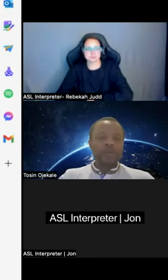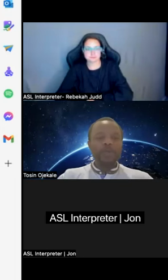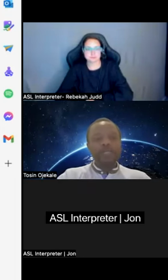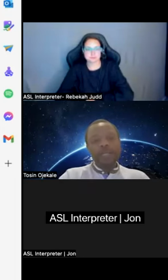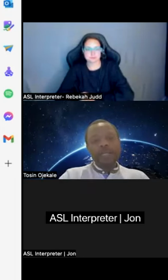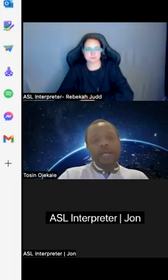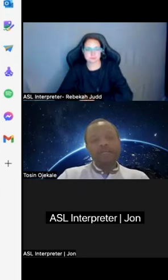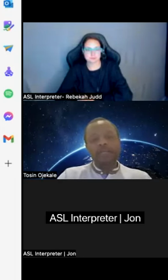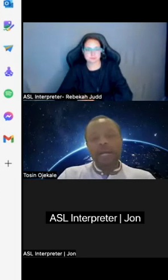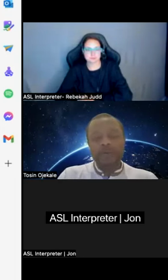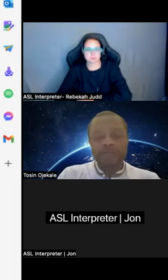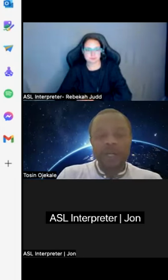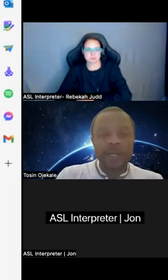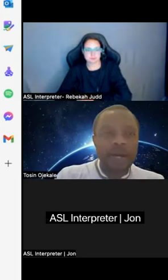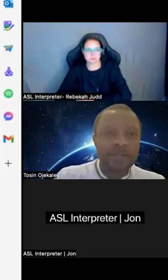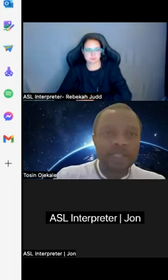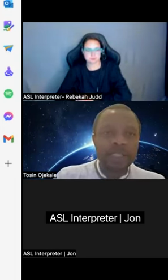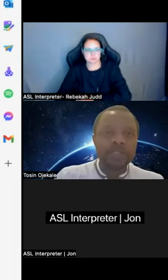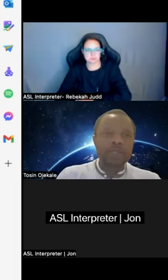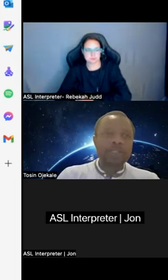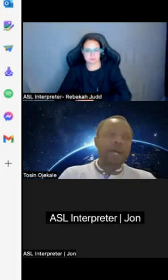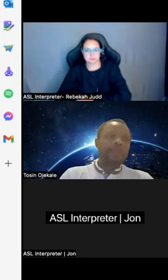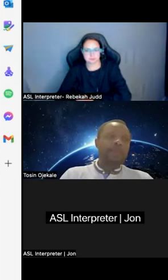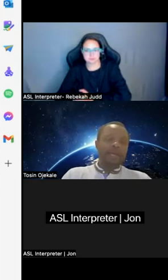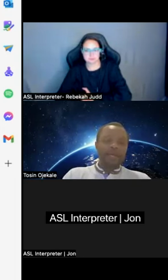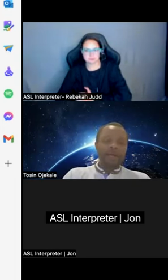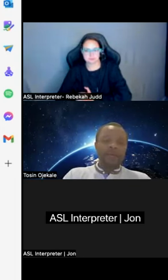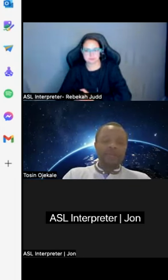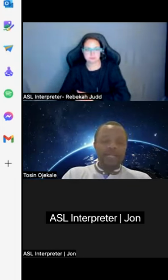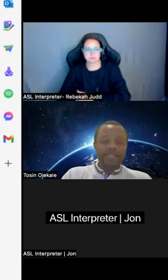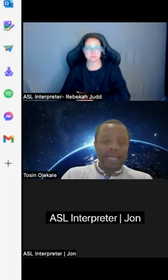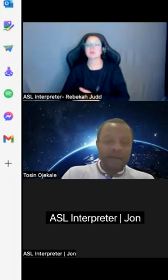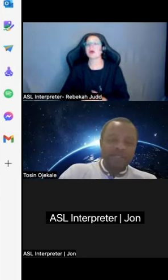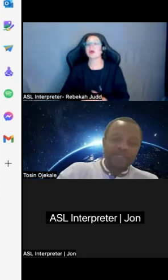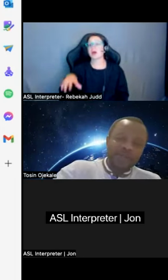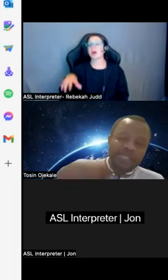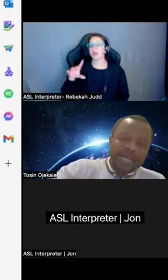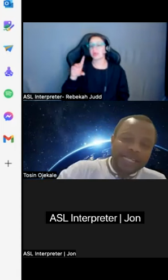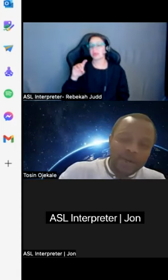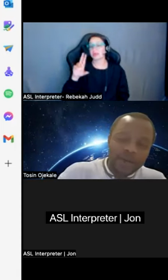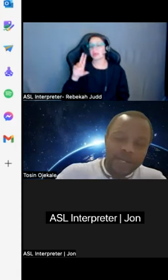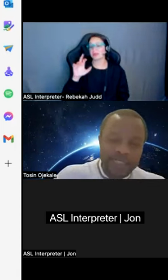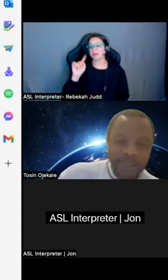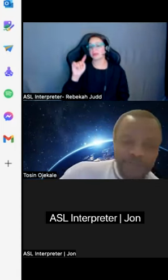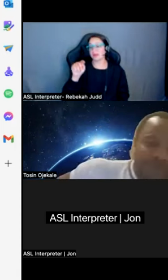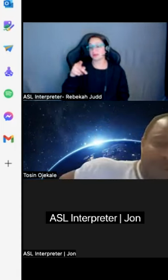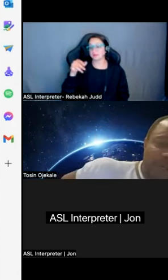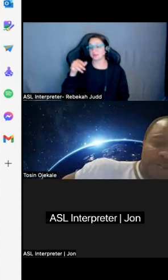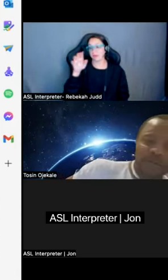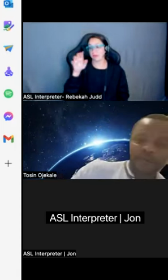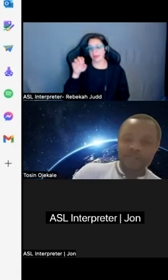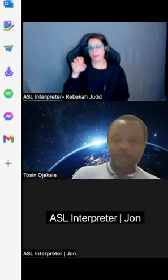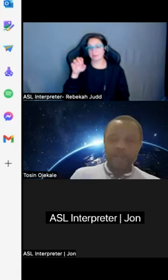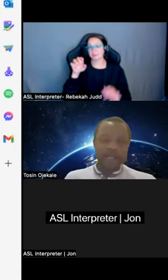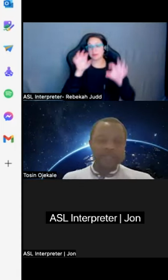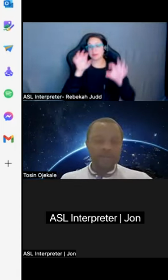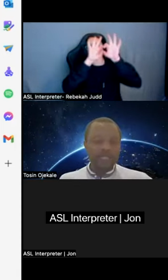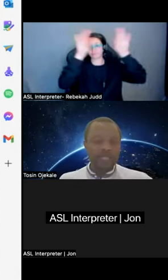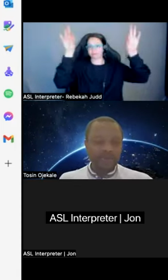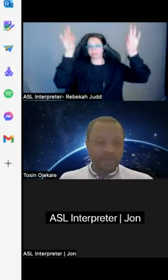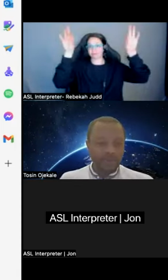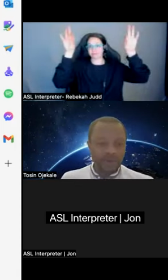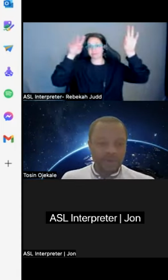So you see, I was talking about the duct pipe earlier on, that they have a source that they are connected to for supply.